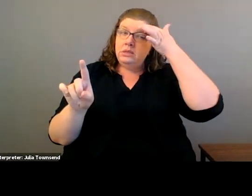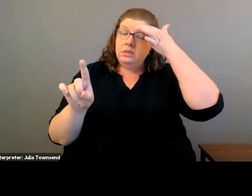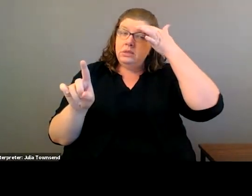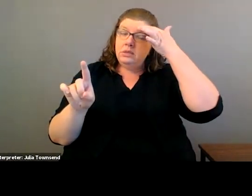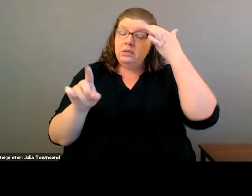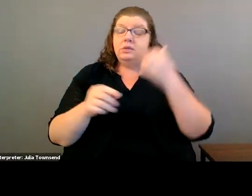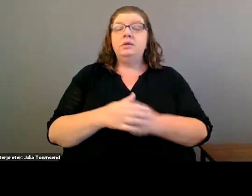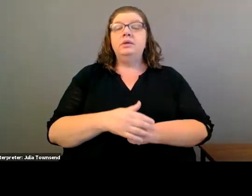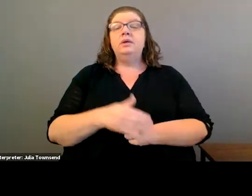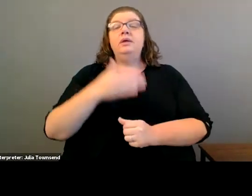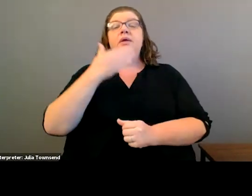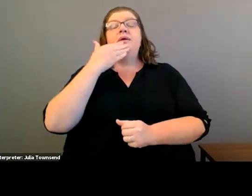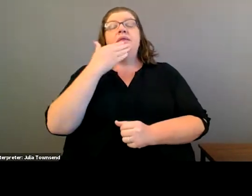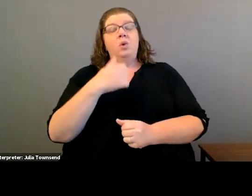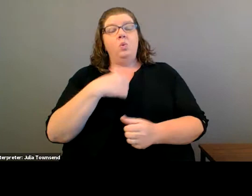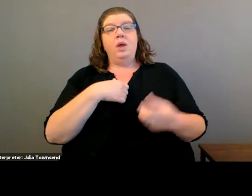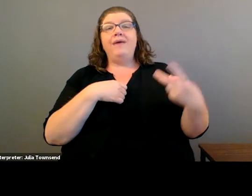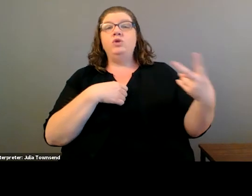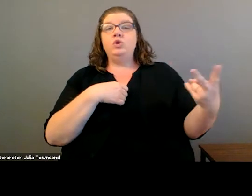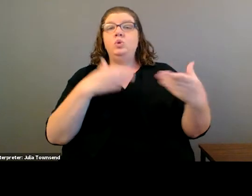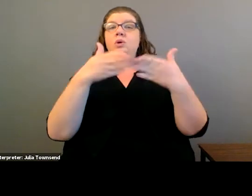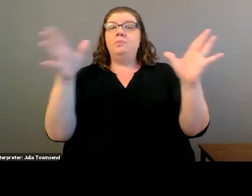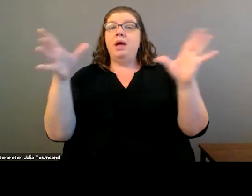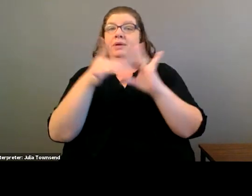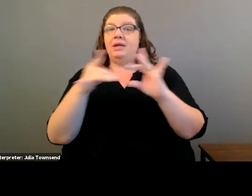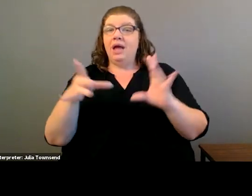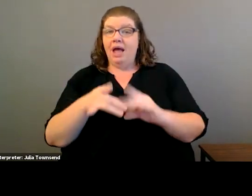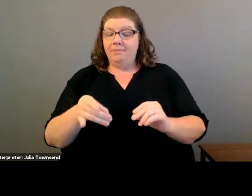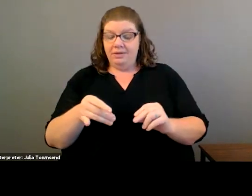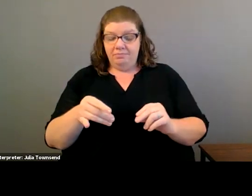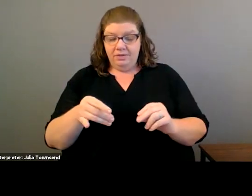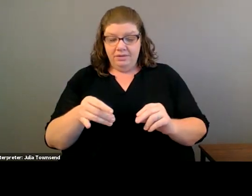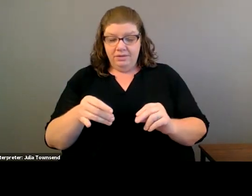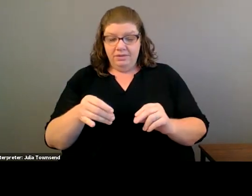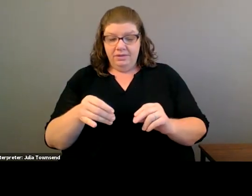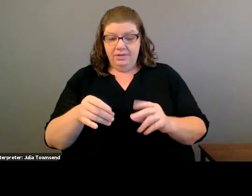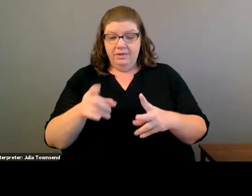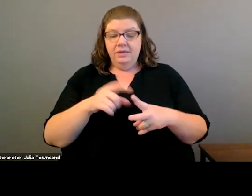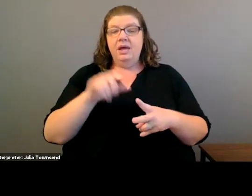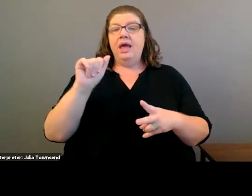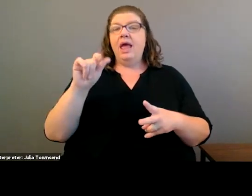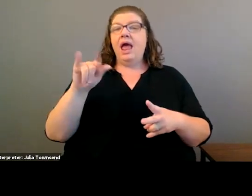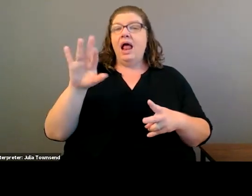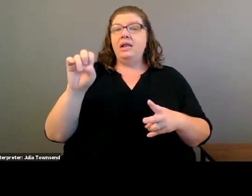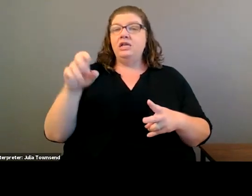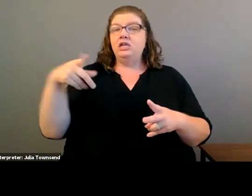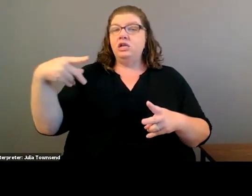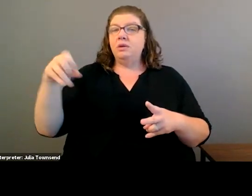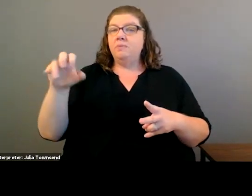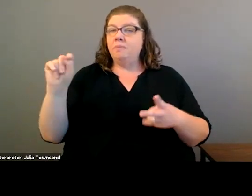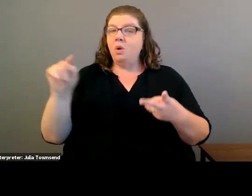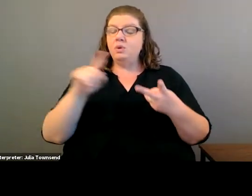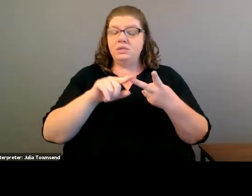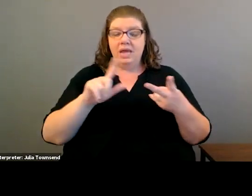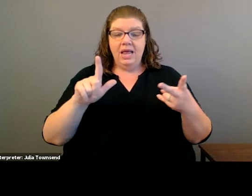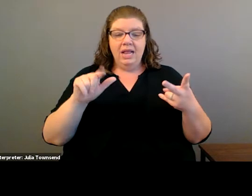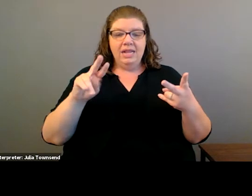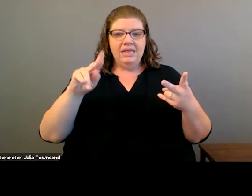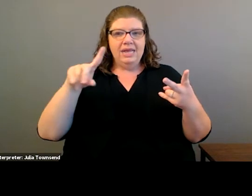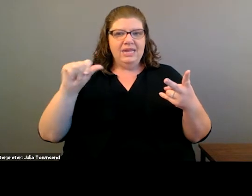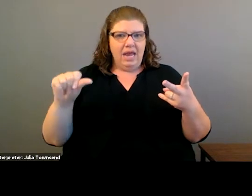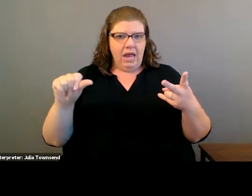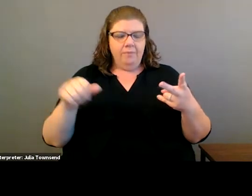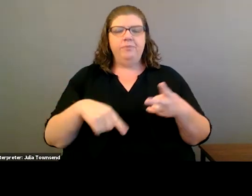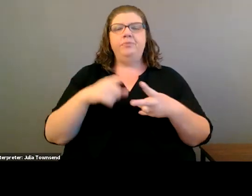Thank you, President Ford. We have two public comments on this item. Alice Post and Linda Honckman. I will start with